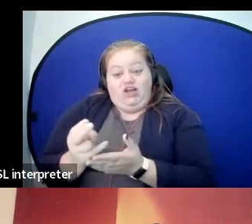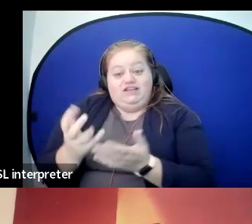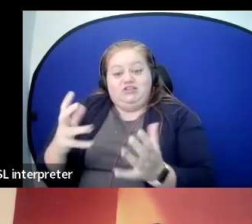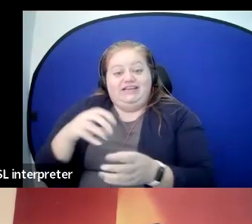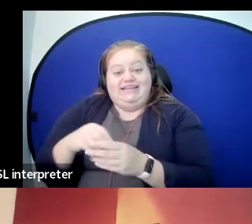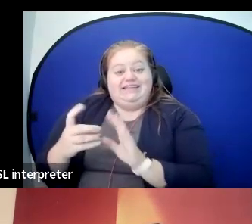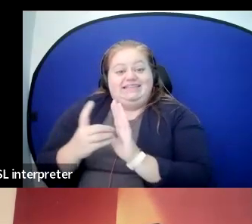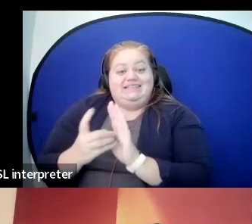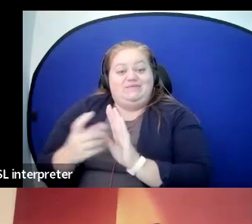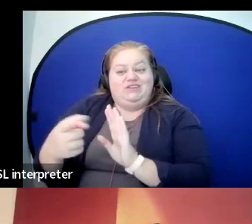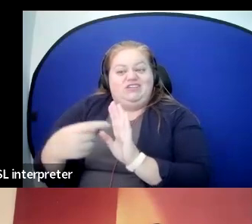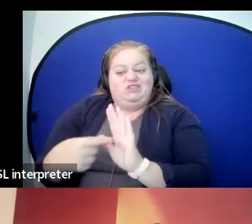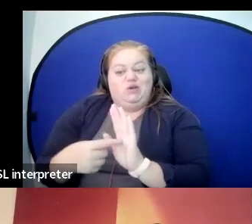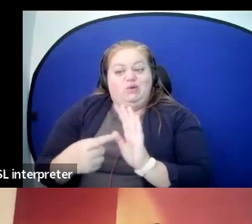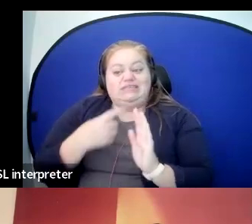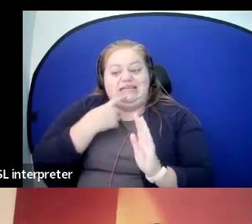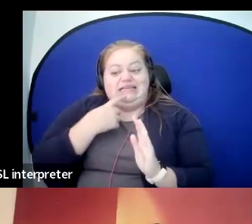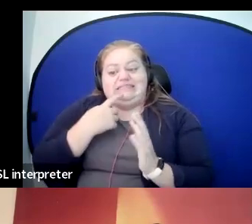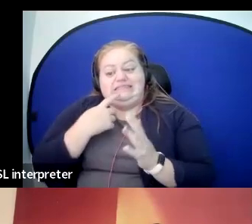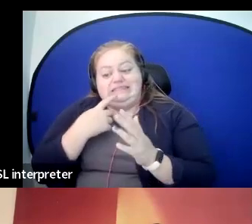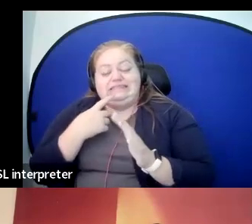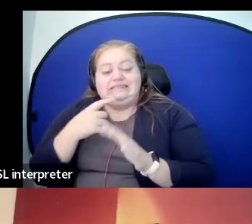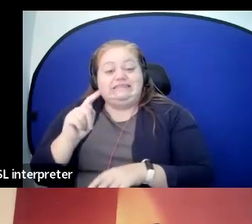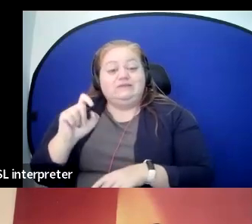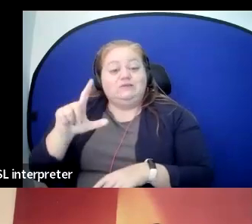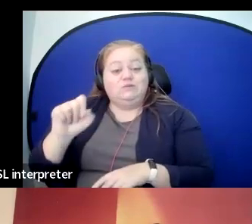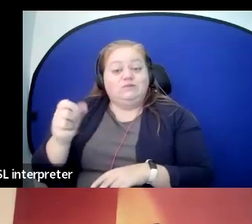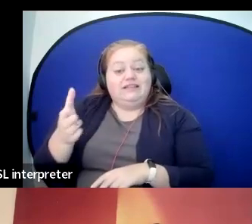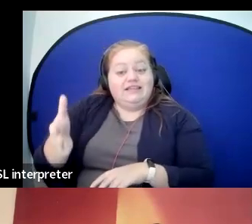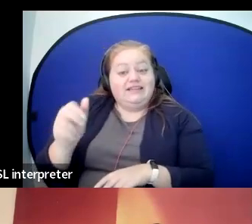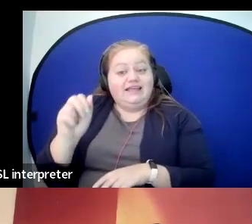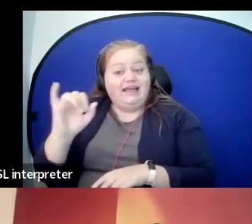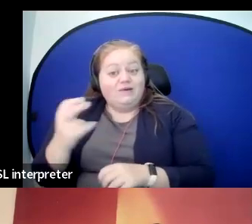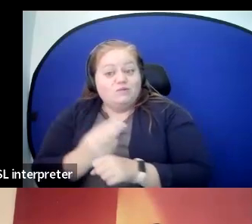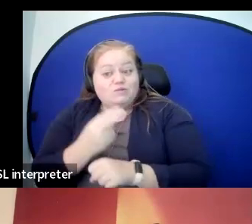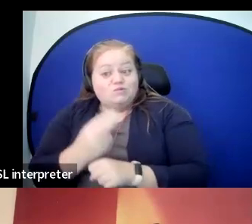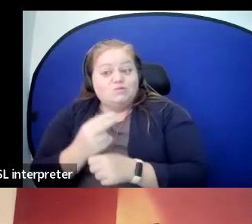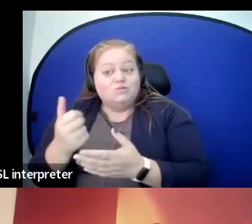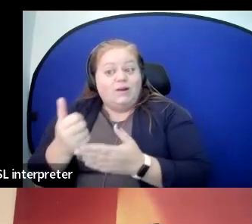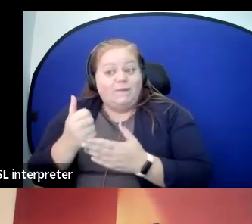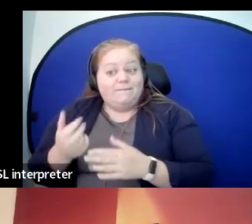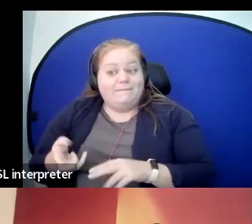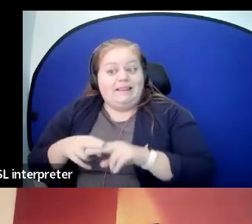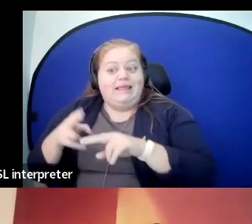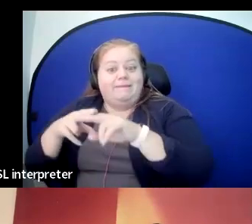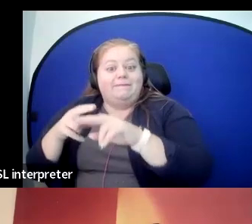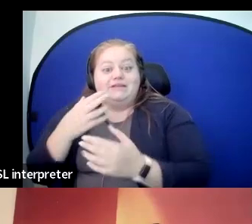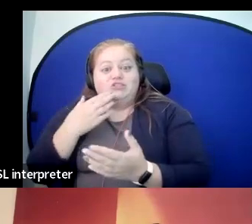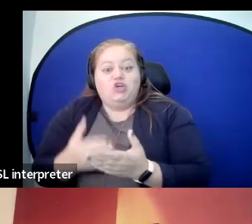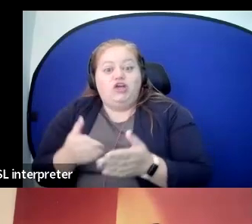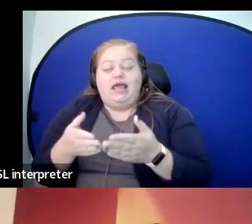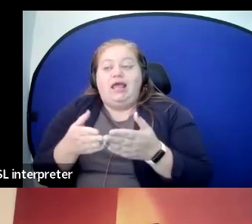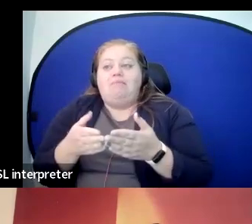that sense, right? Showing that like, yes, the tools are, the AI tools that we're building on are very good at sort of